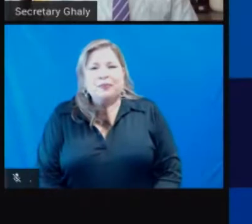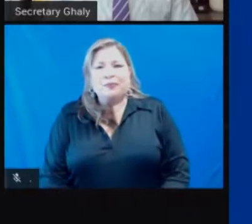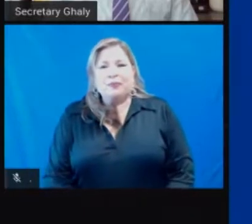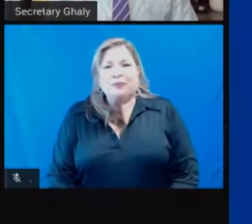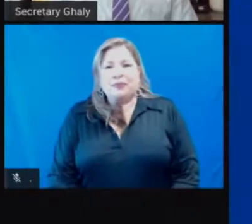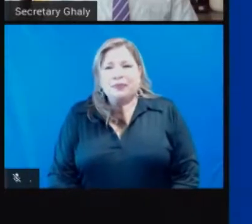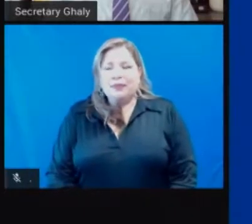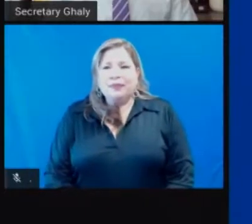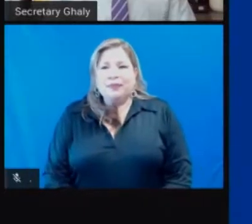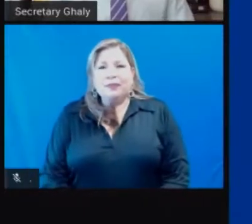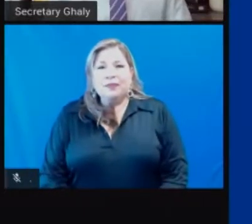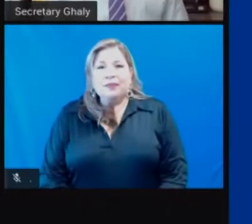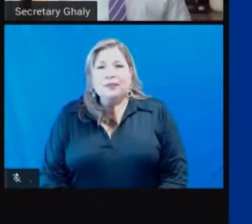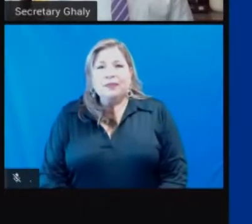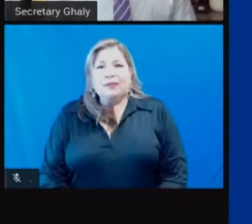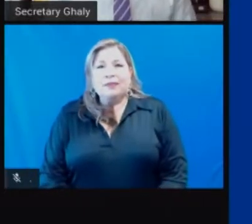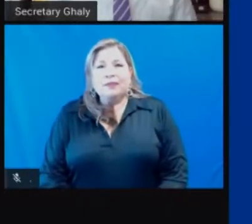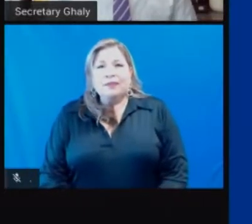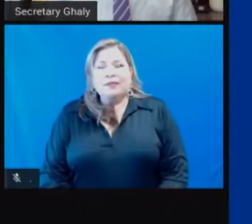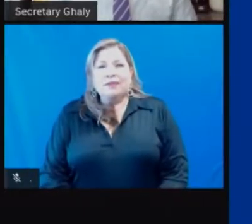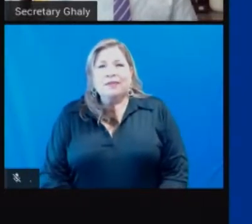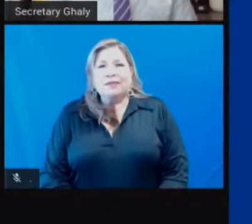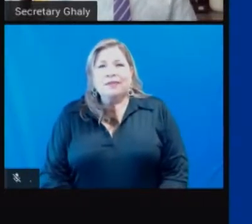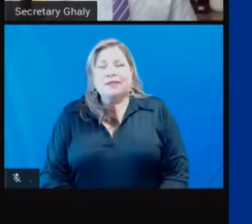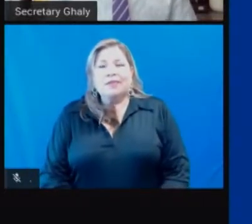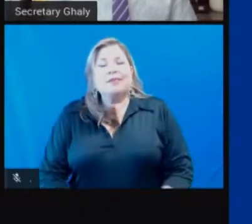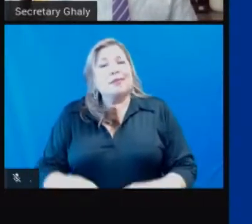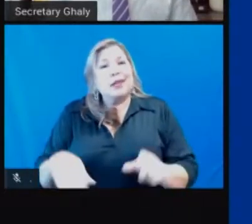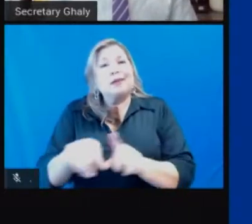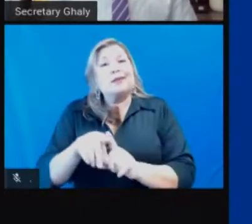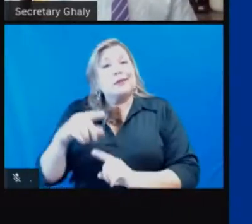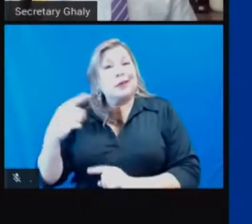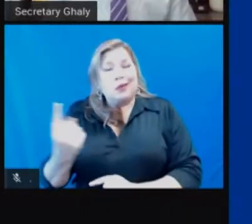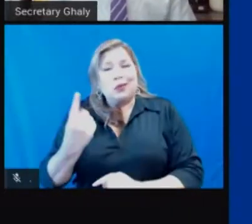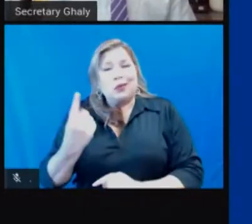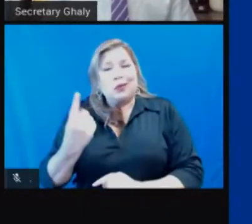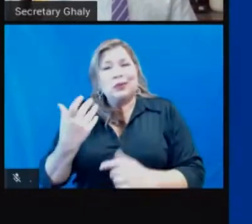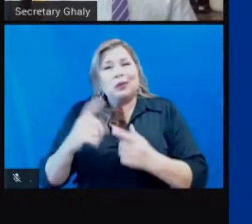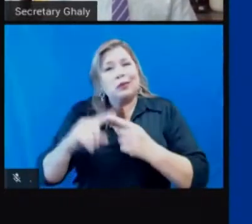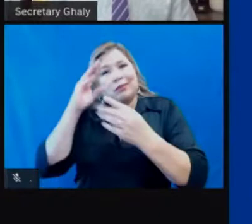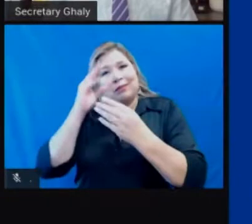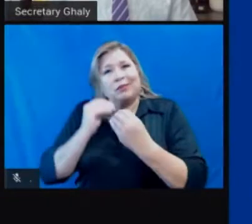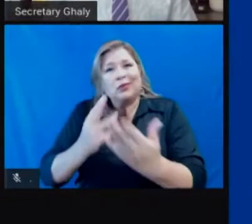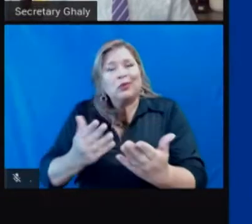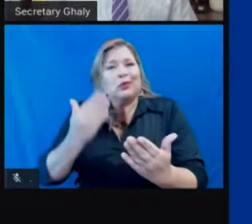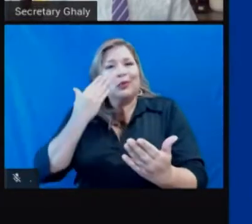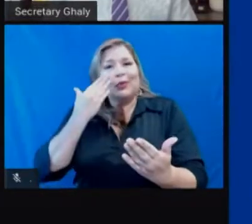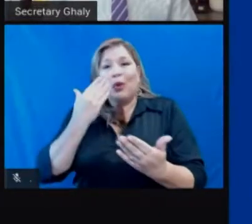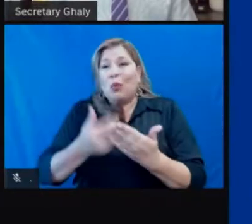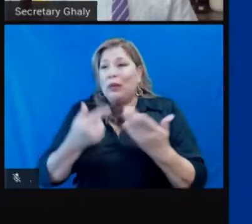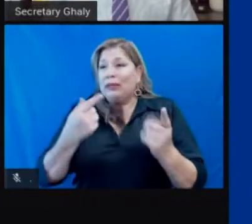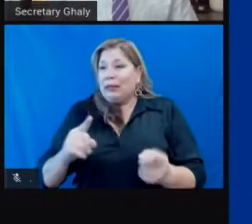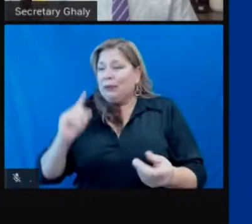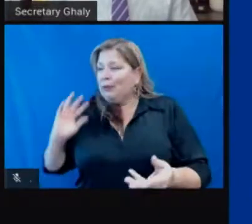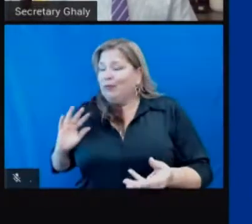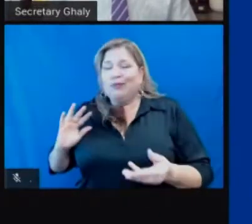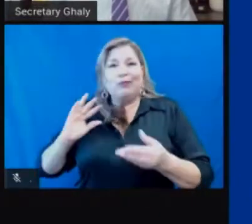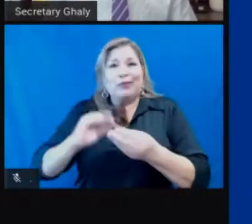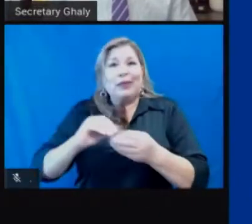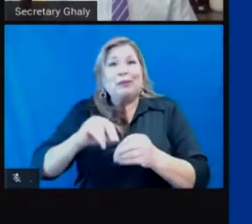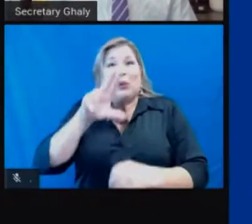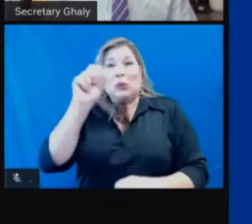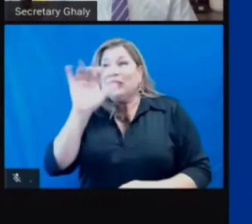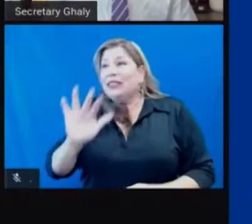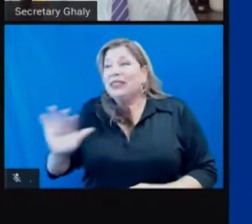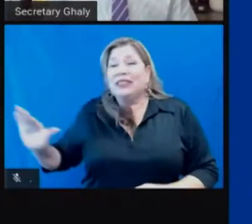So, as always, just want to begin and give you a bit of the national context. Sadly, we